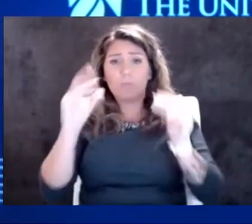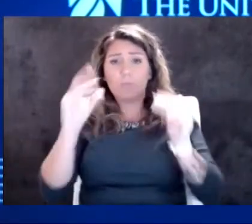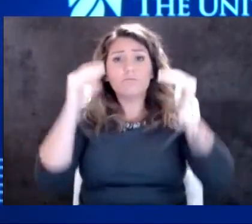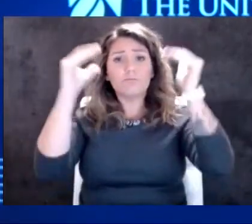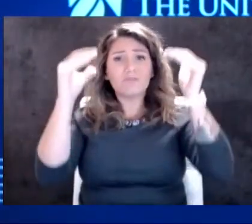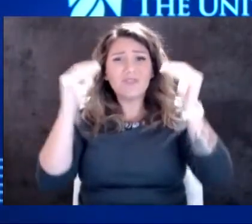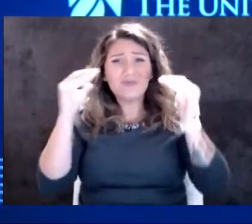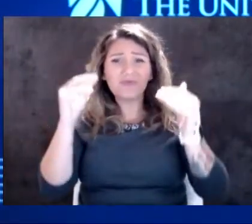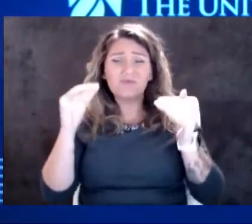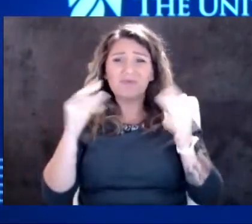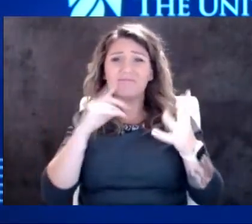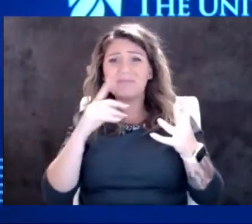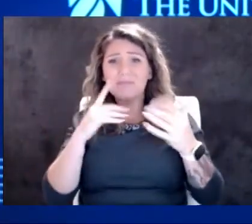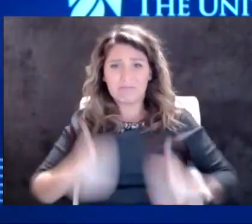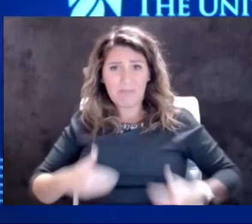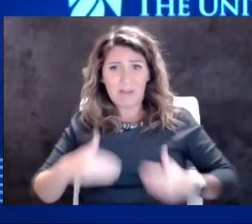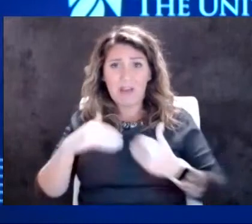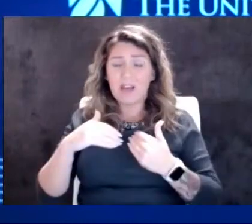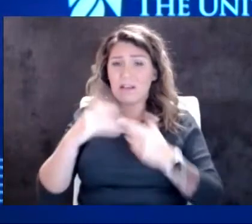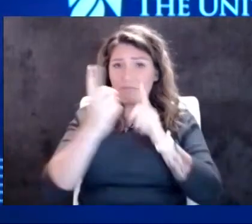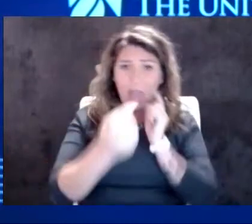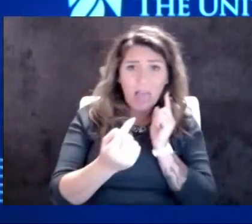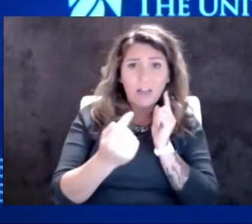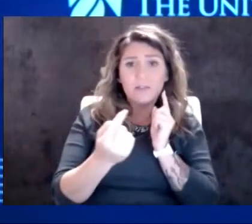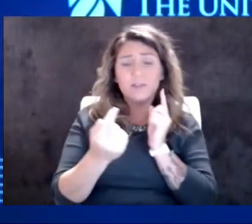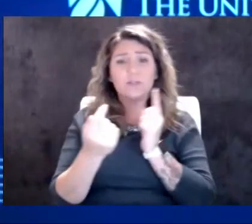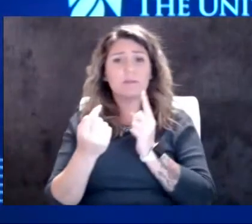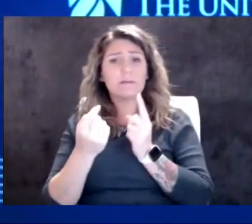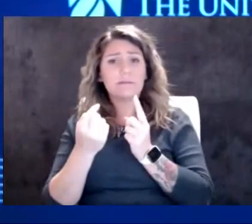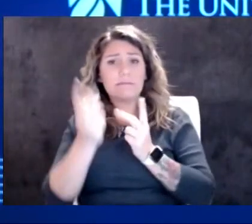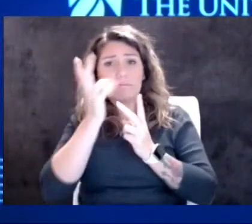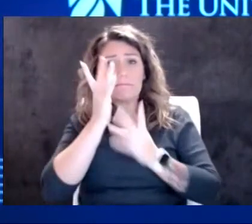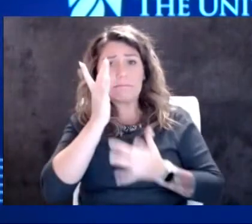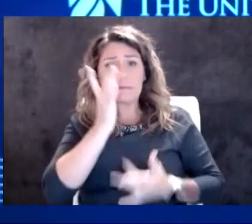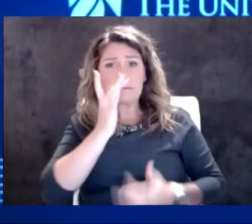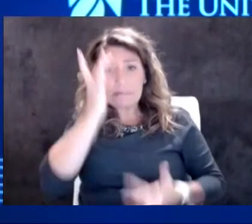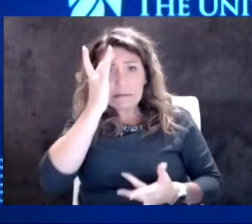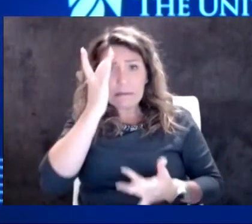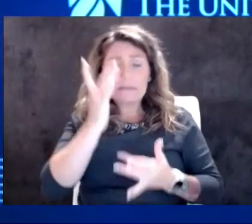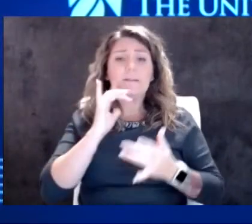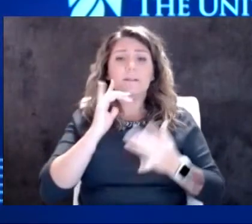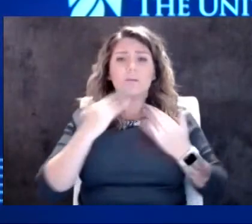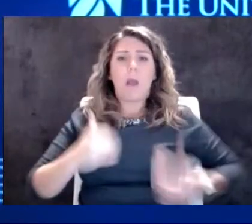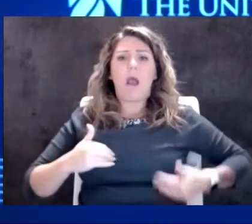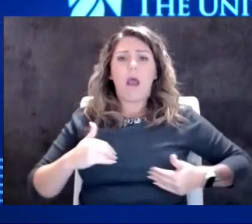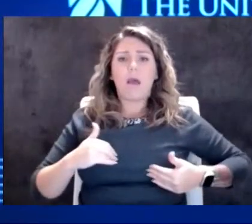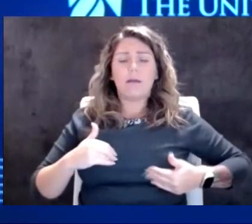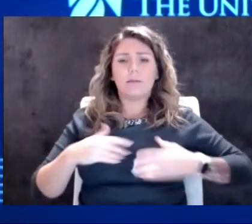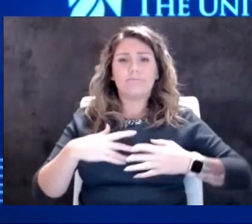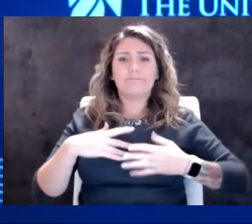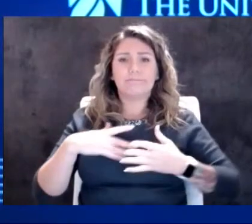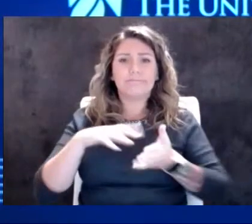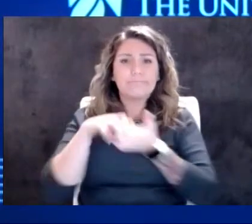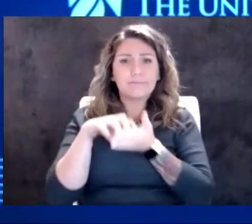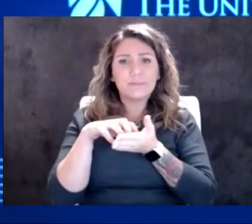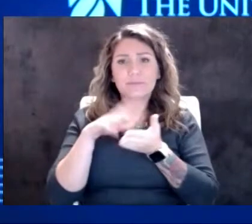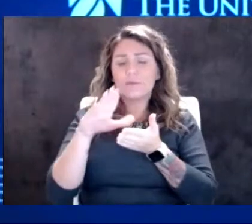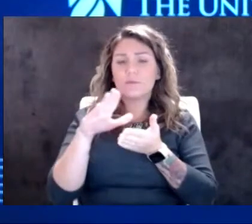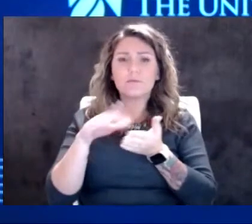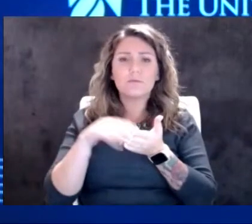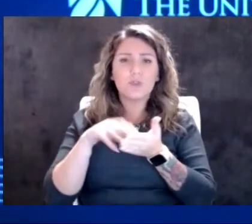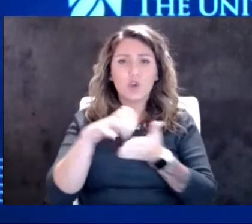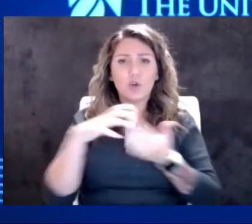and allergy pediatric diseases who are pretty immunocompromised on lots of medications to suppress their immune system. I